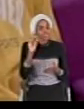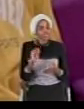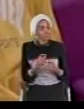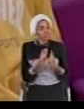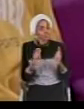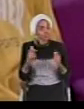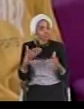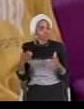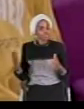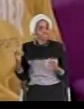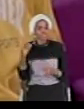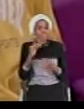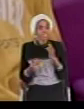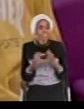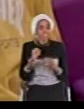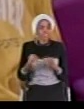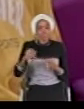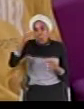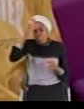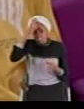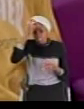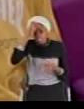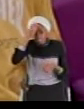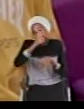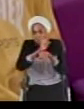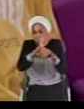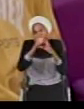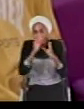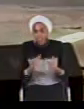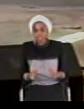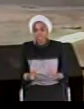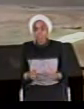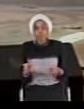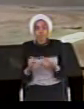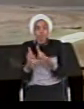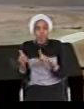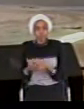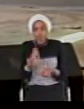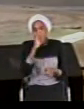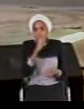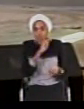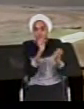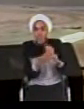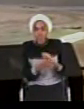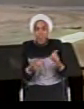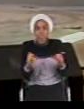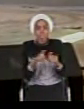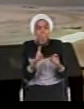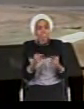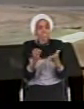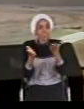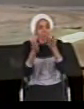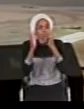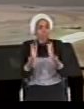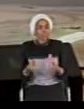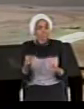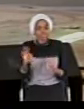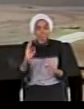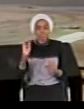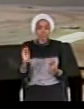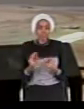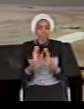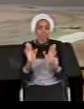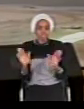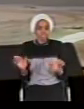sin if his ministers also be transformed as the ministers of righteousness. Look at